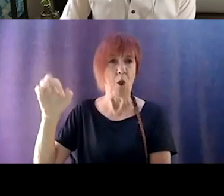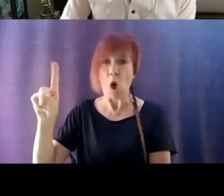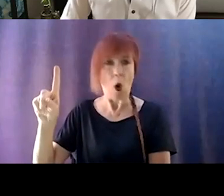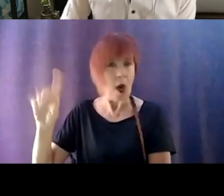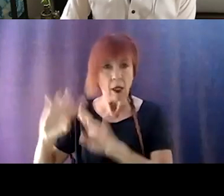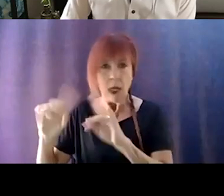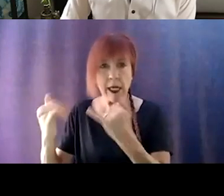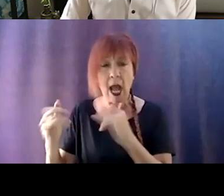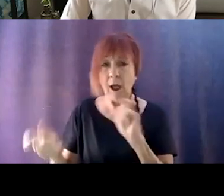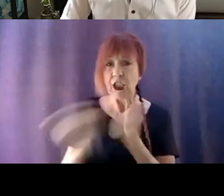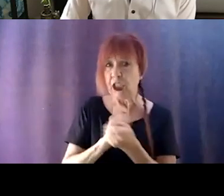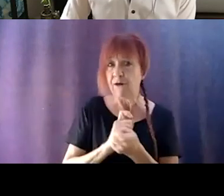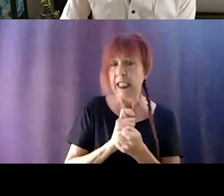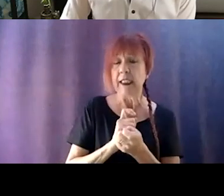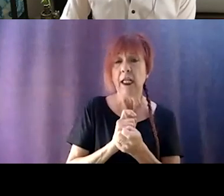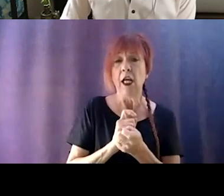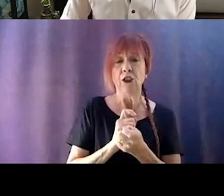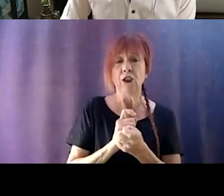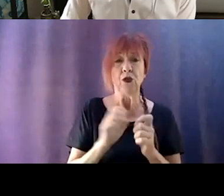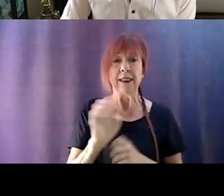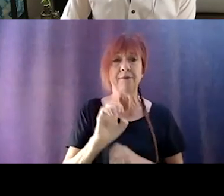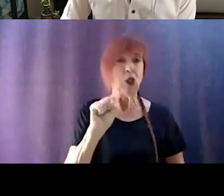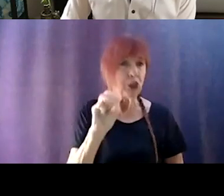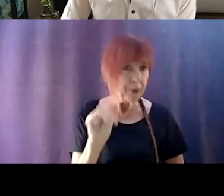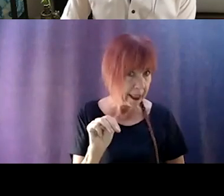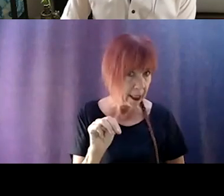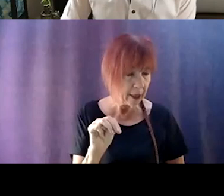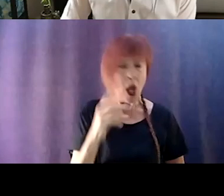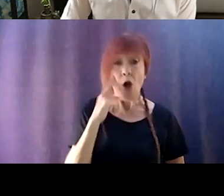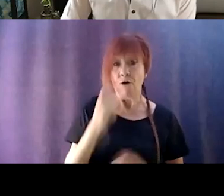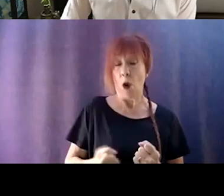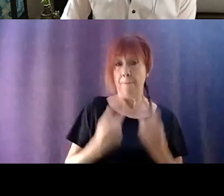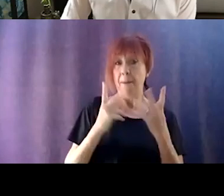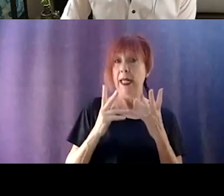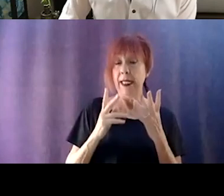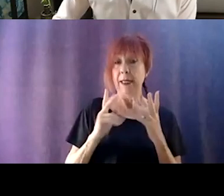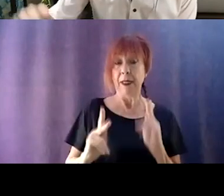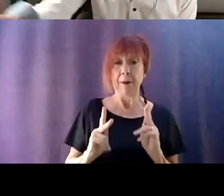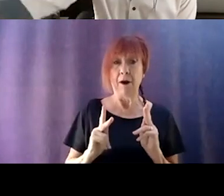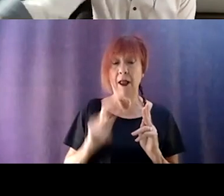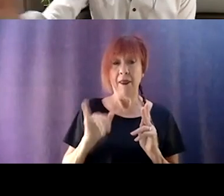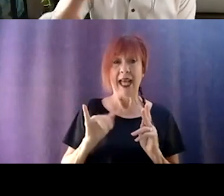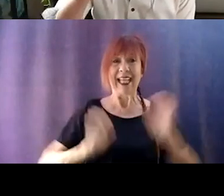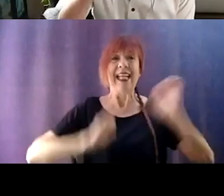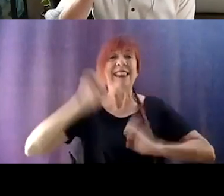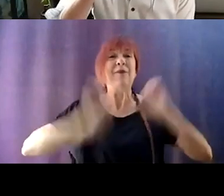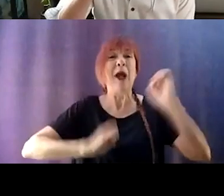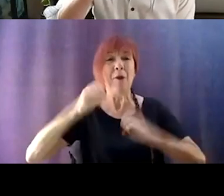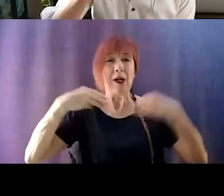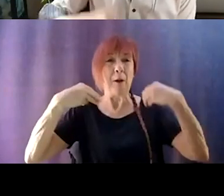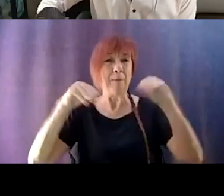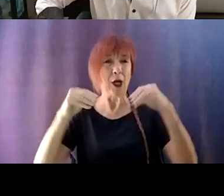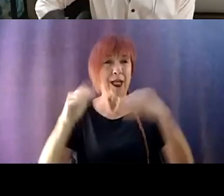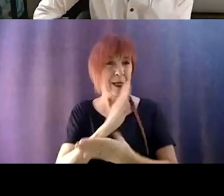wise, now is being reallocated towards social media. For many, that is an experimental marketing budget. It's something that they've